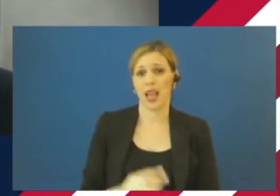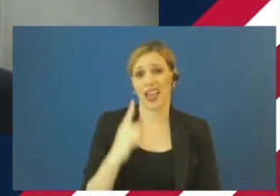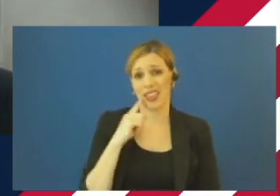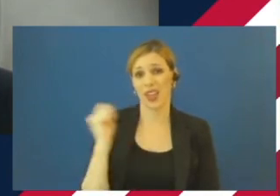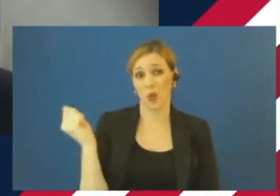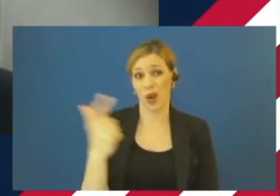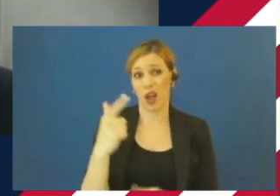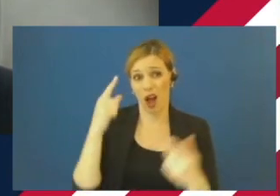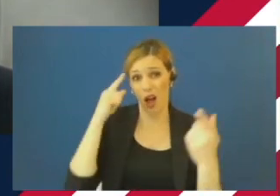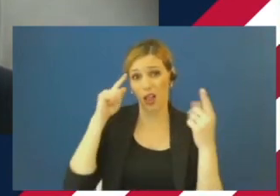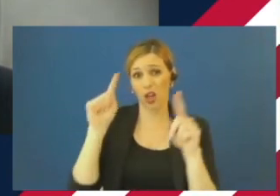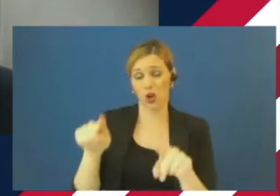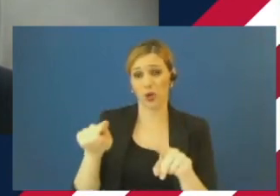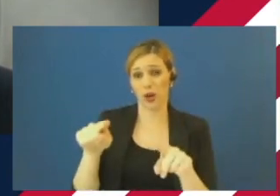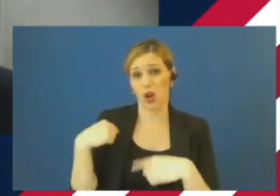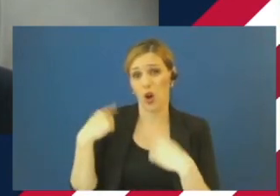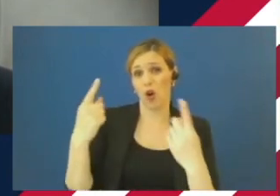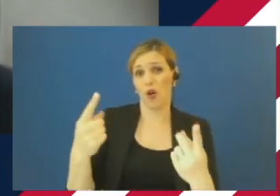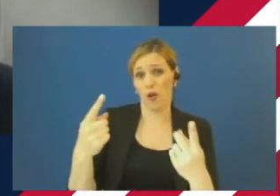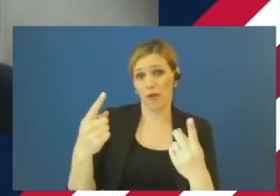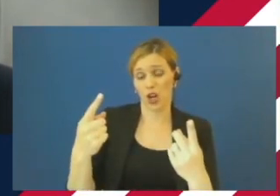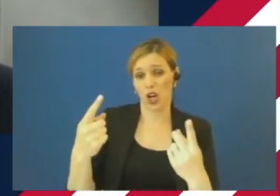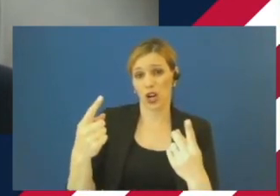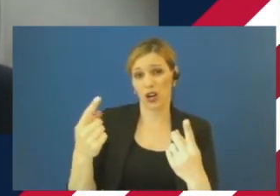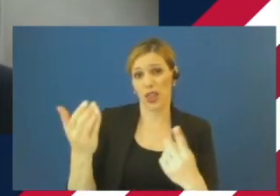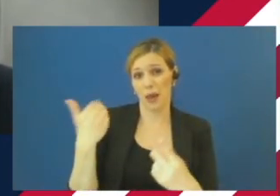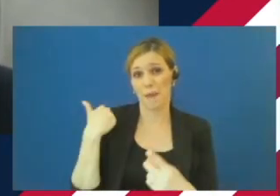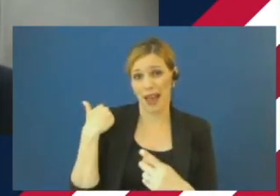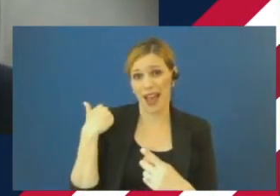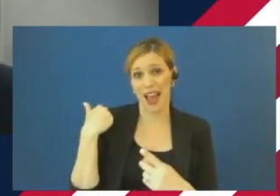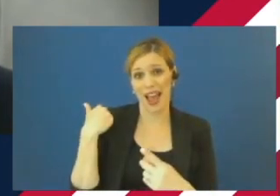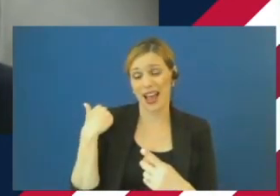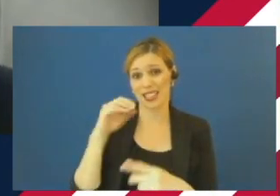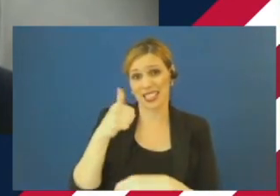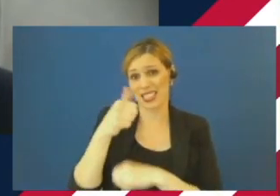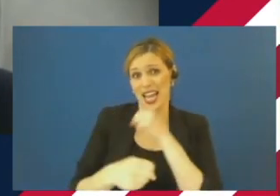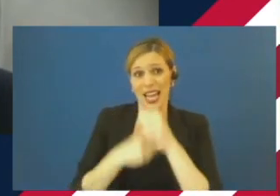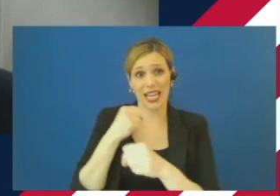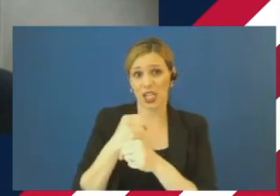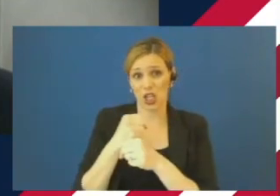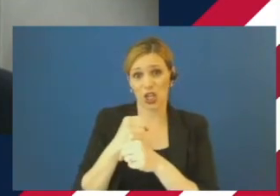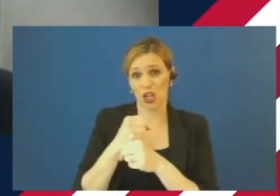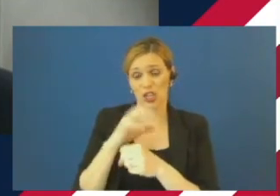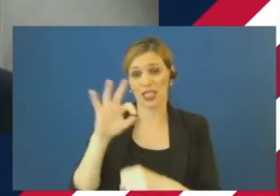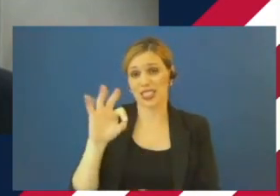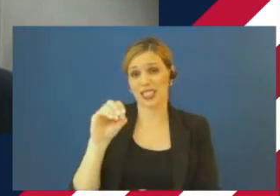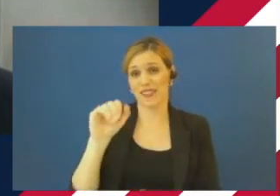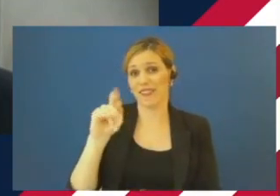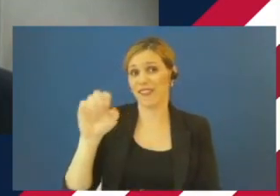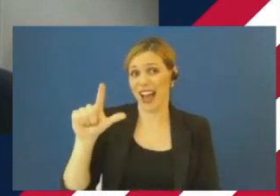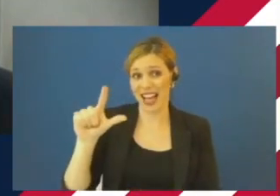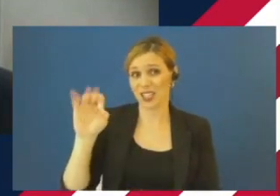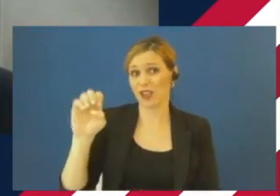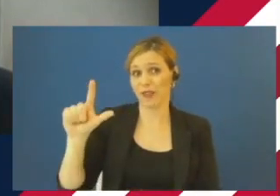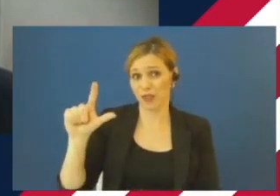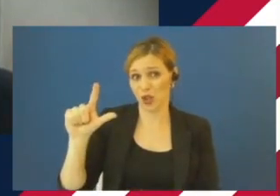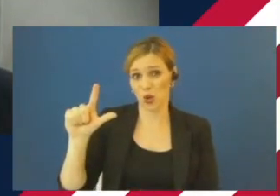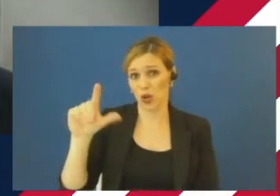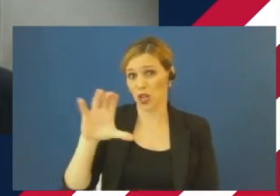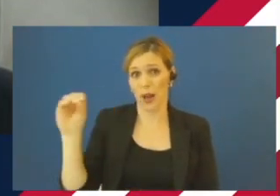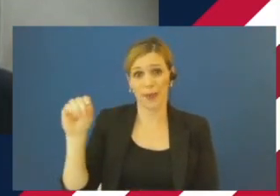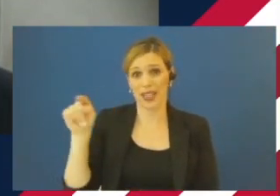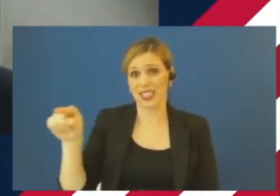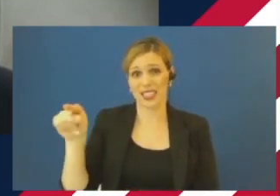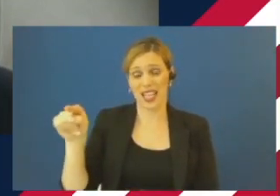past decades, fossil fuel companies have resisted even incremental climate legislation and have recklessly continued to create